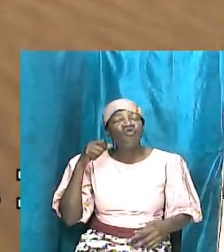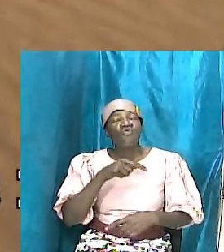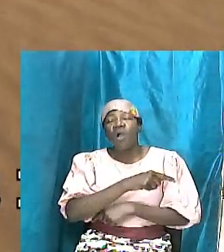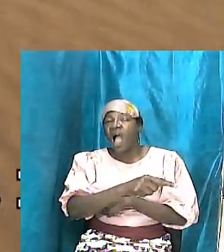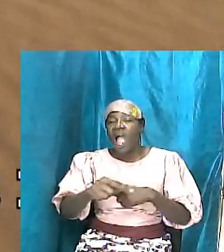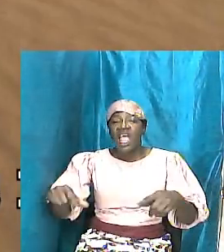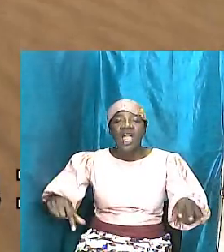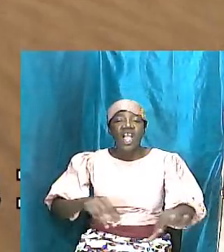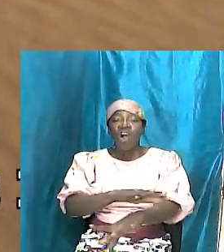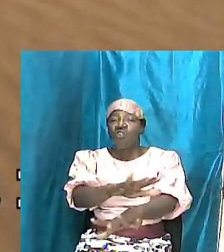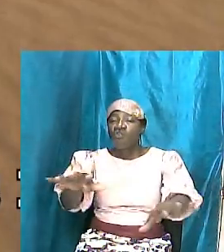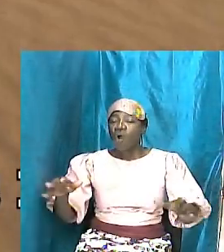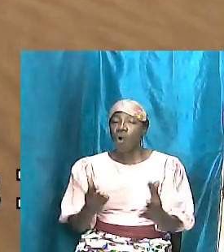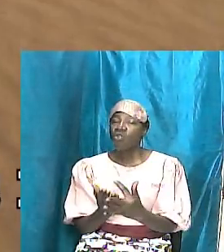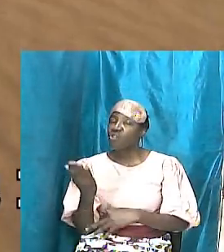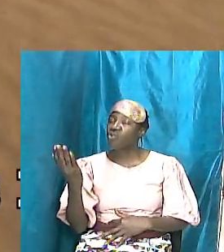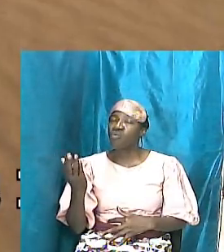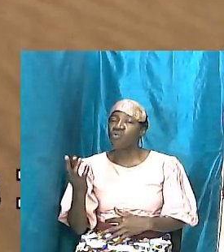Red Sea